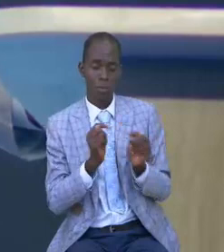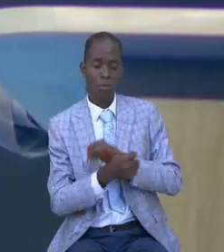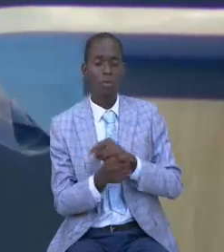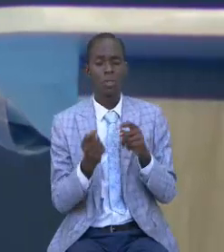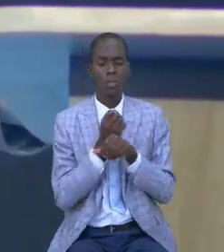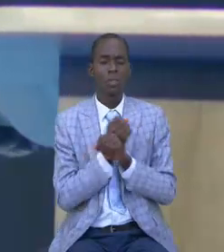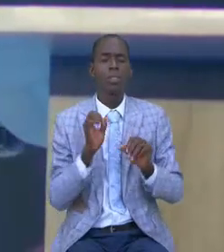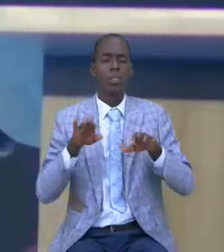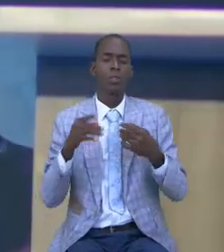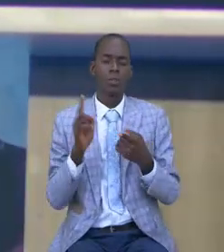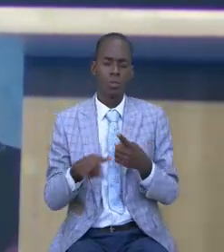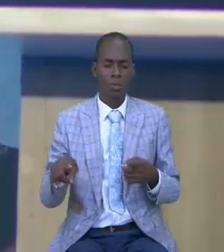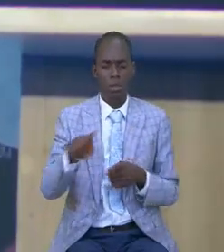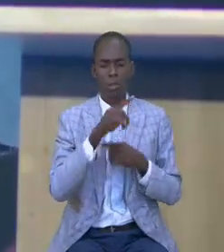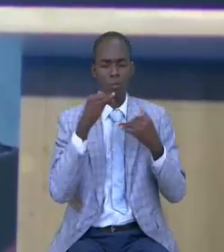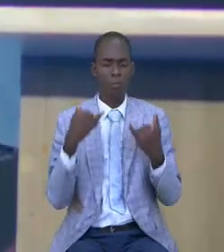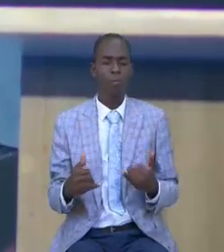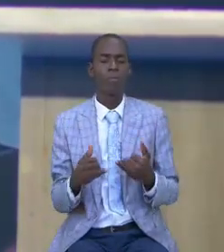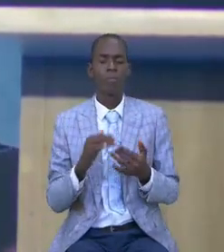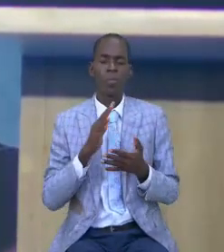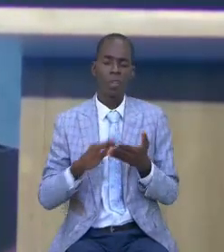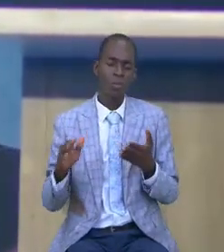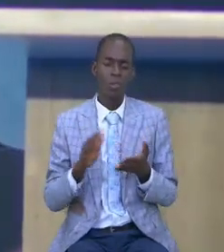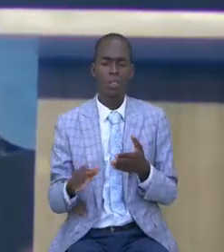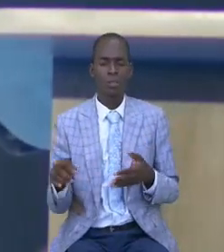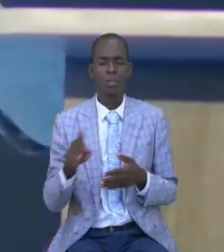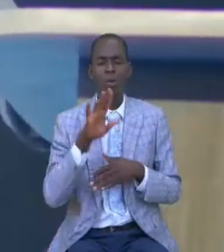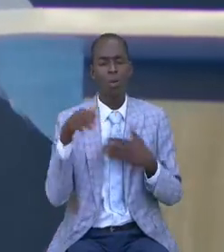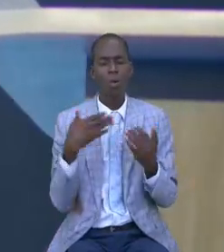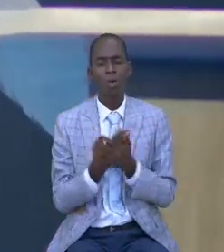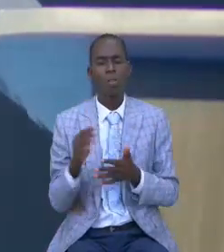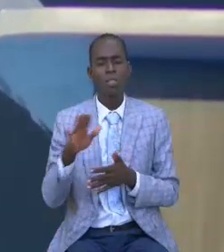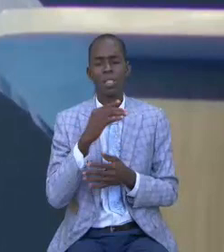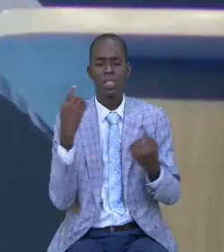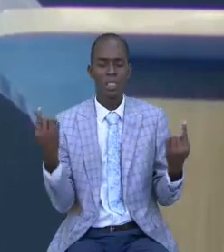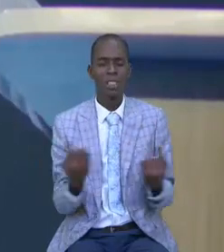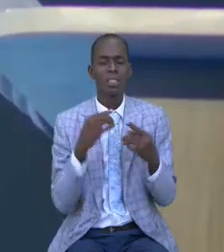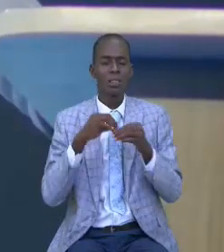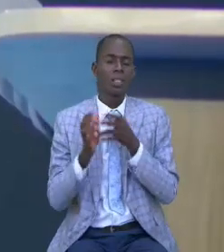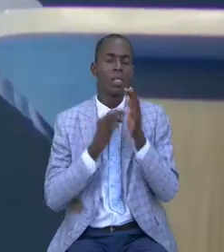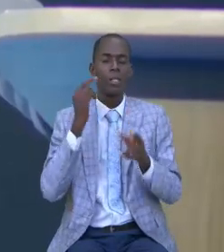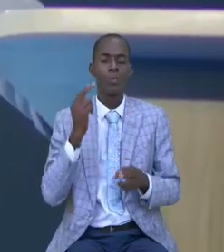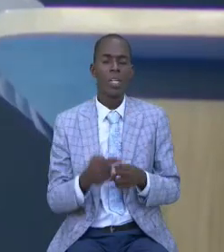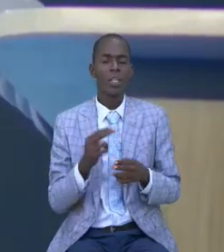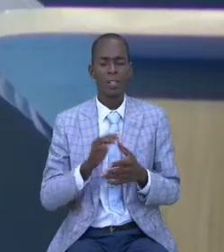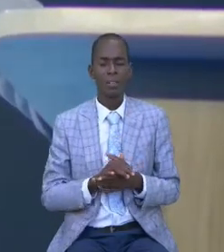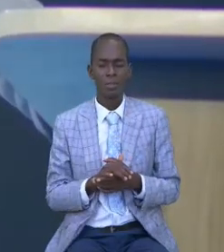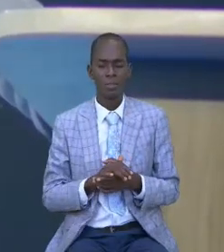it to them right now. Forgive all their sins in Jesus'